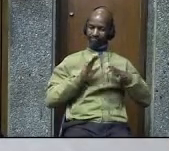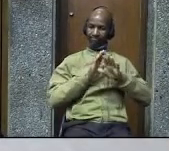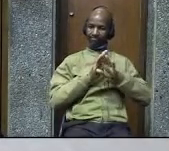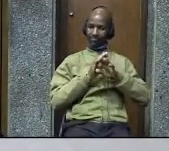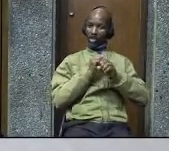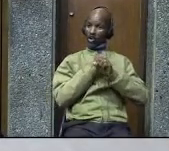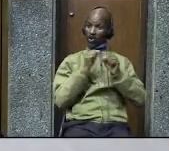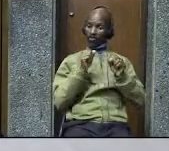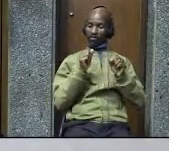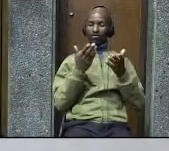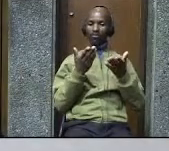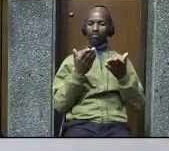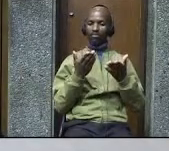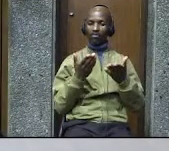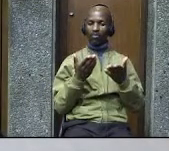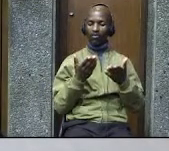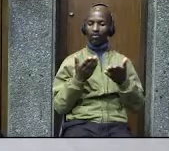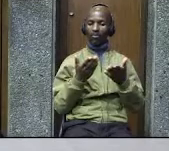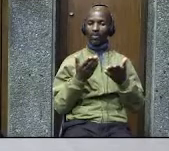don't be